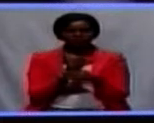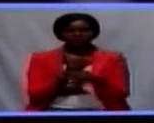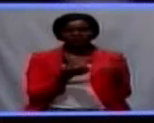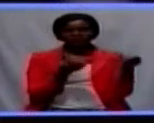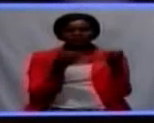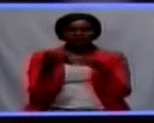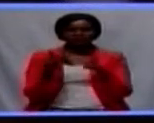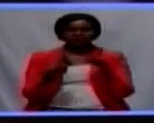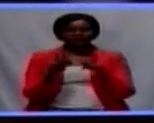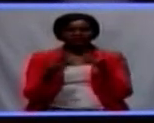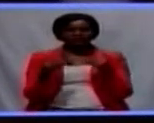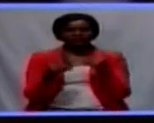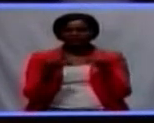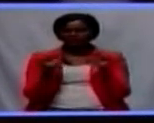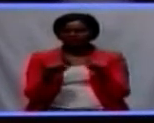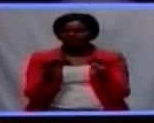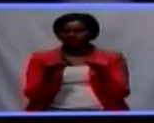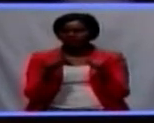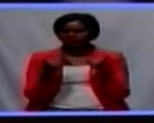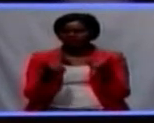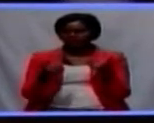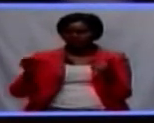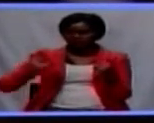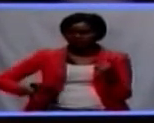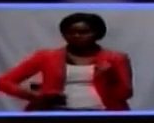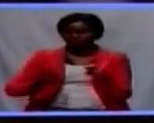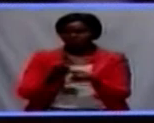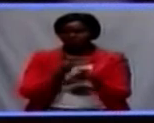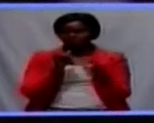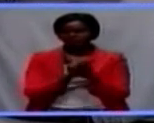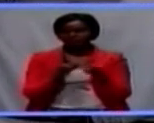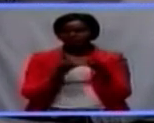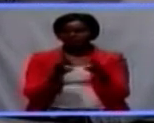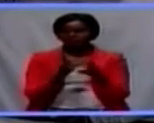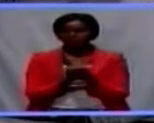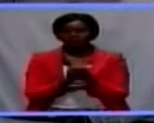that can really benefit from this. In fact, you'll be